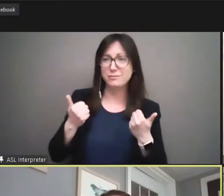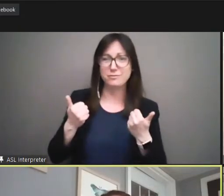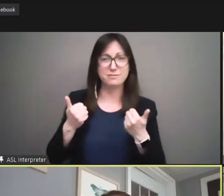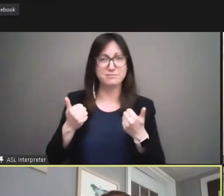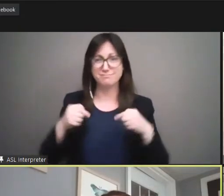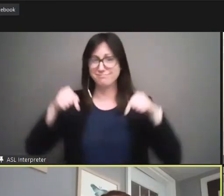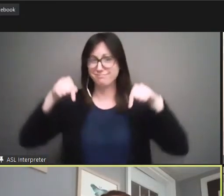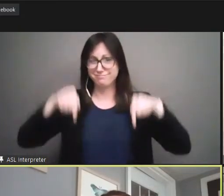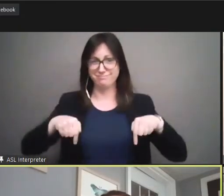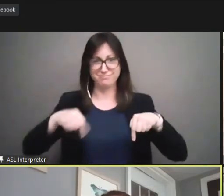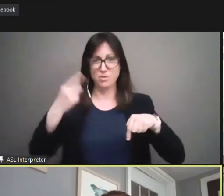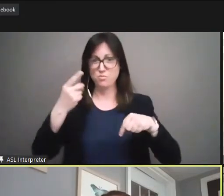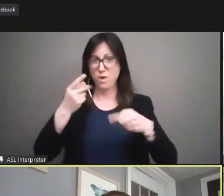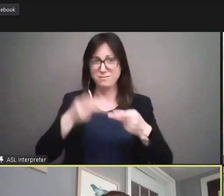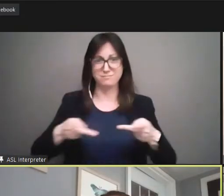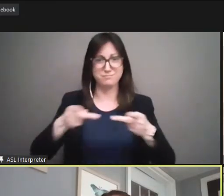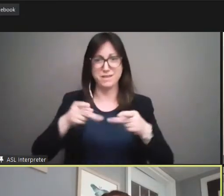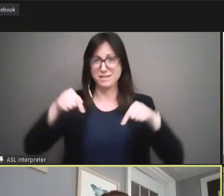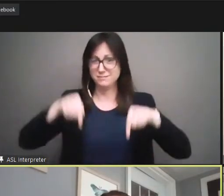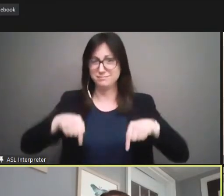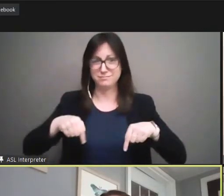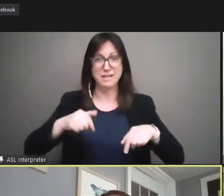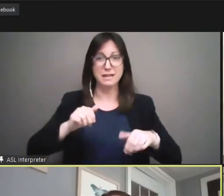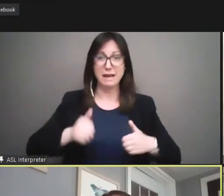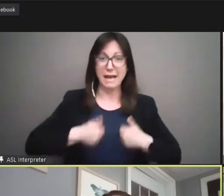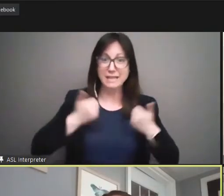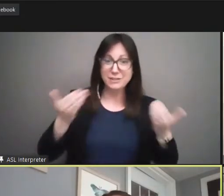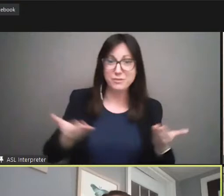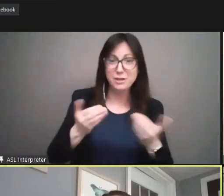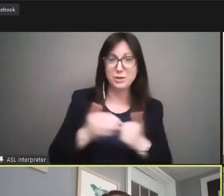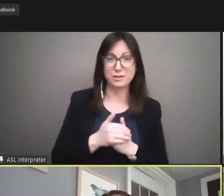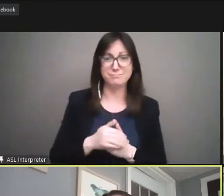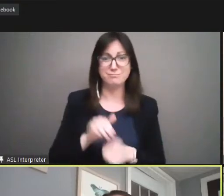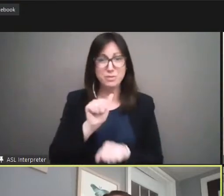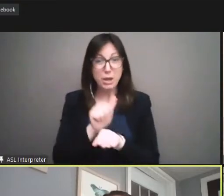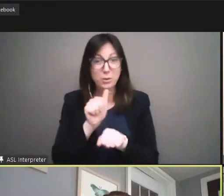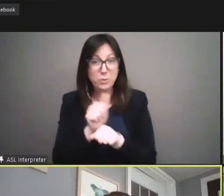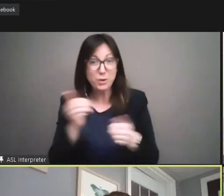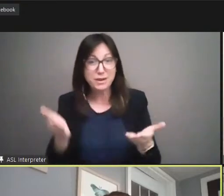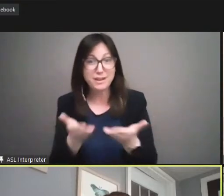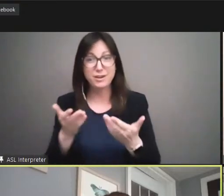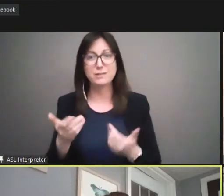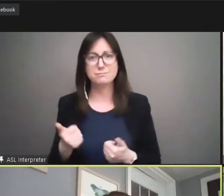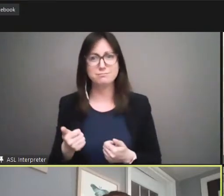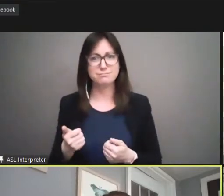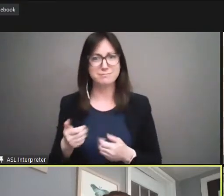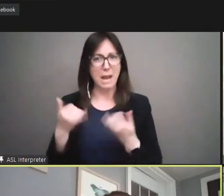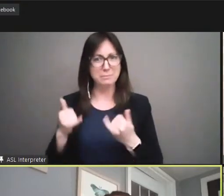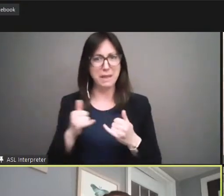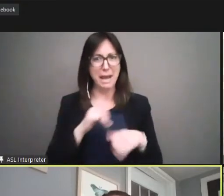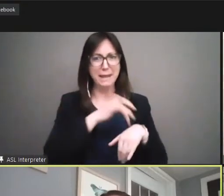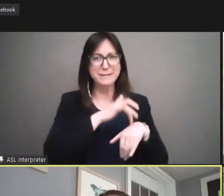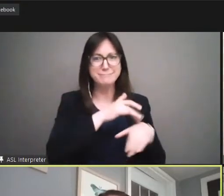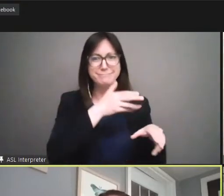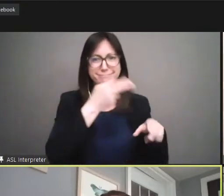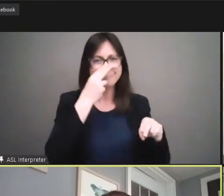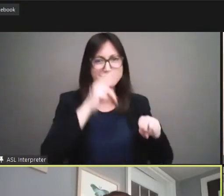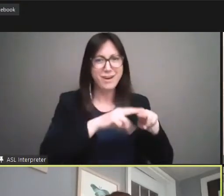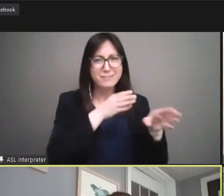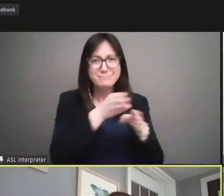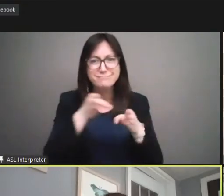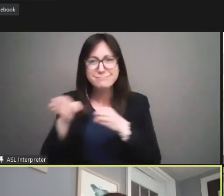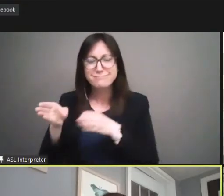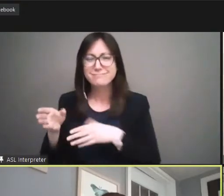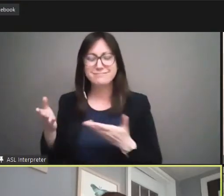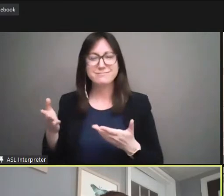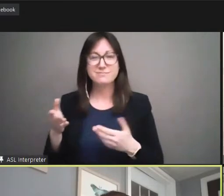this community. I play here and I obviously work here. Things like going grocery shopping